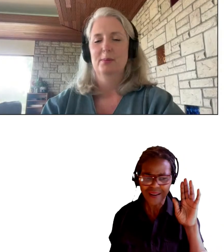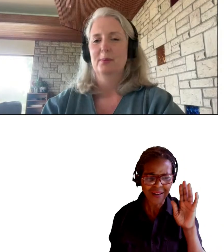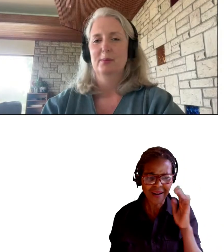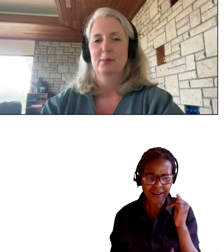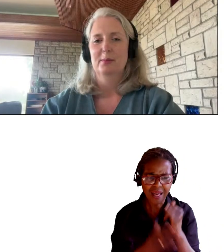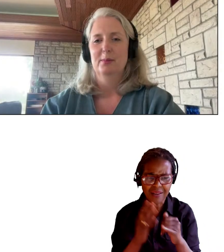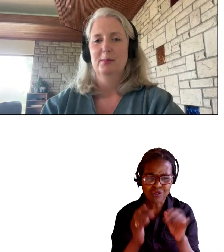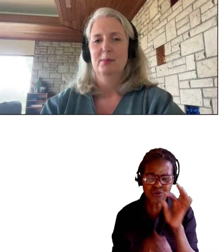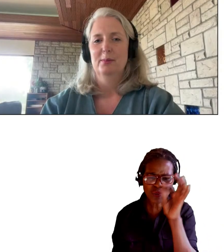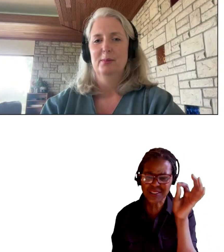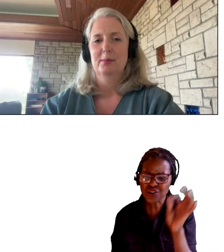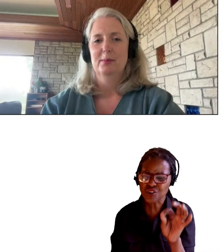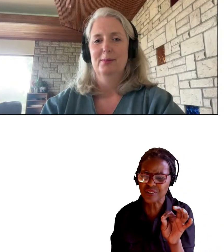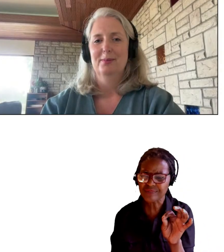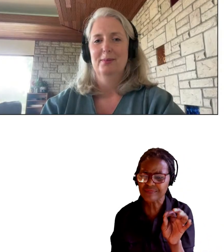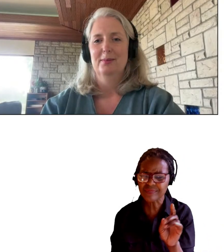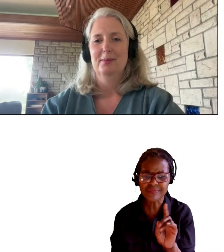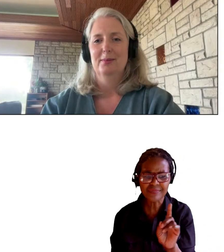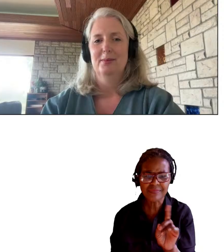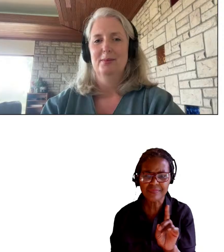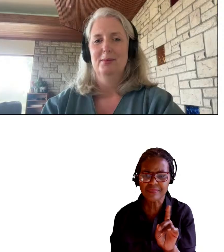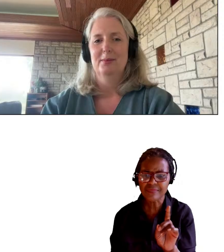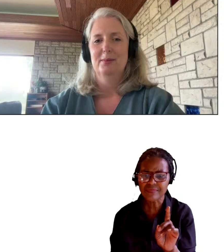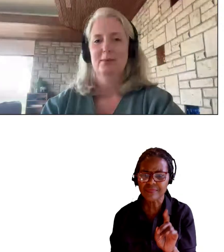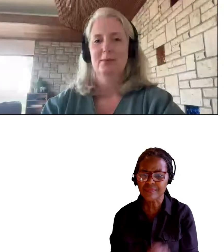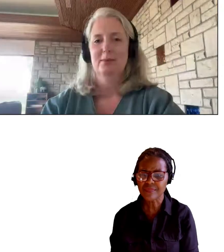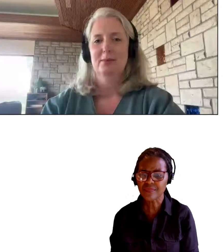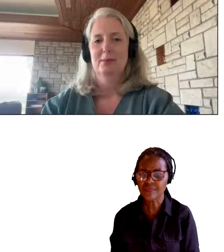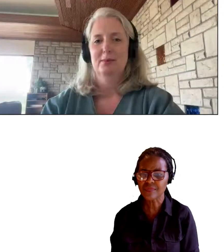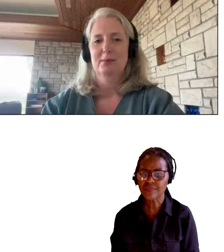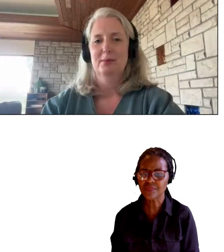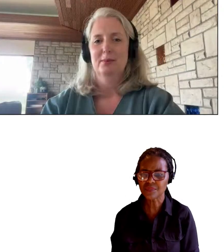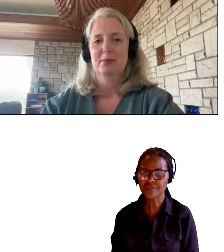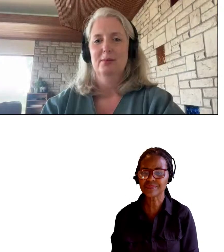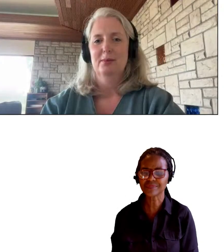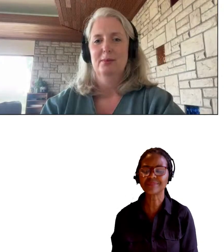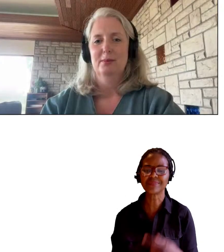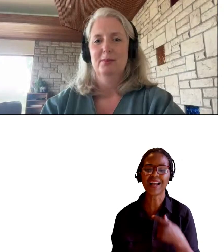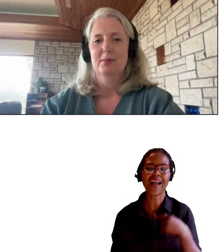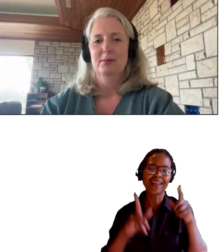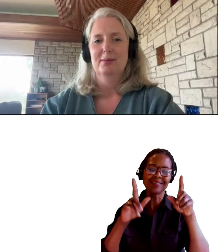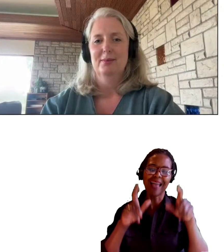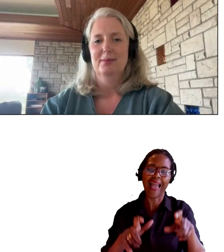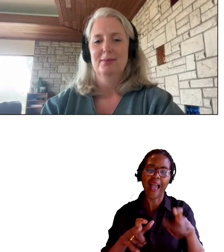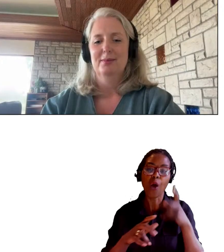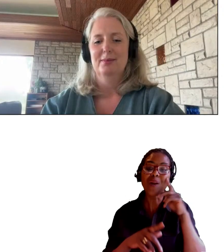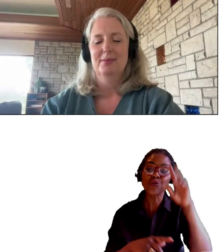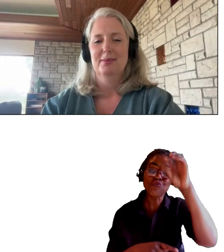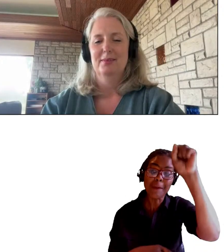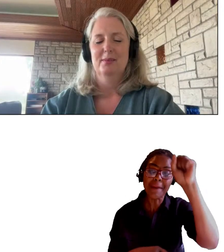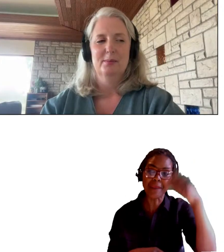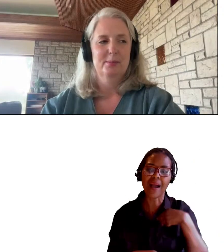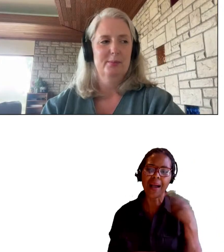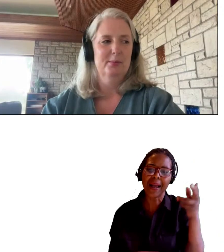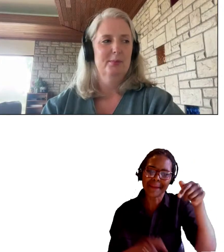Expand and explore. It's all right. We can come back. Be here. I'll be here. Well, is there anything else? Yeah, go for it.